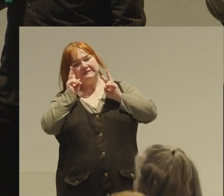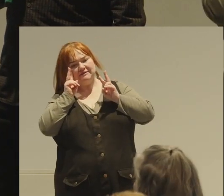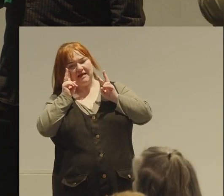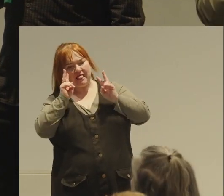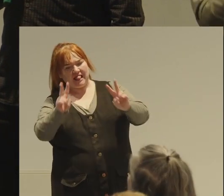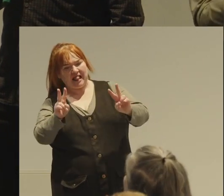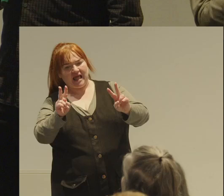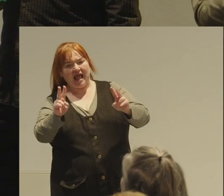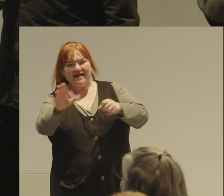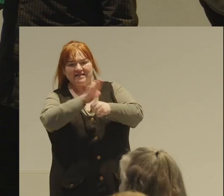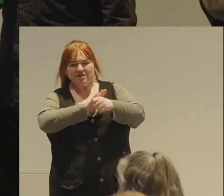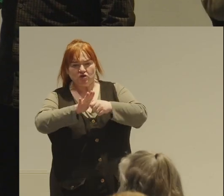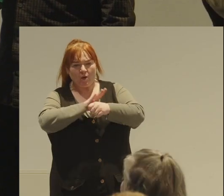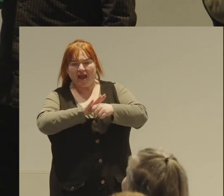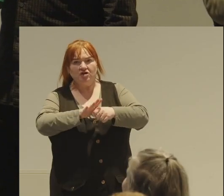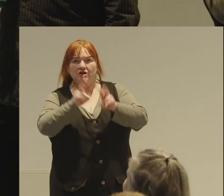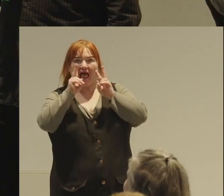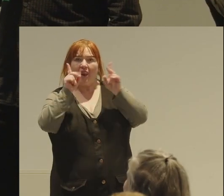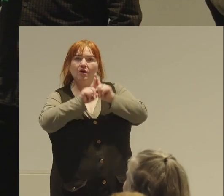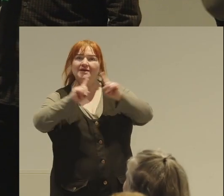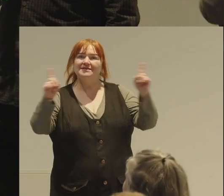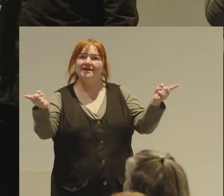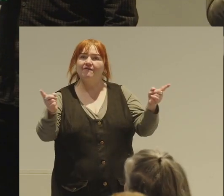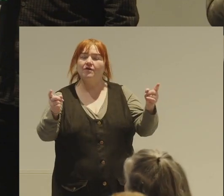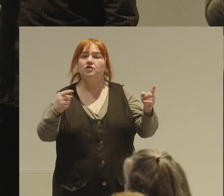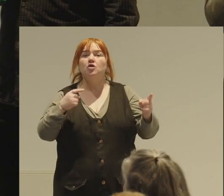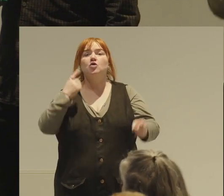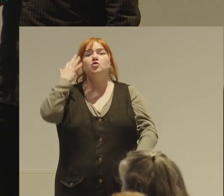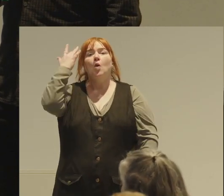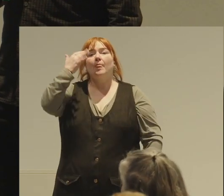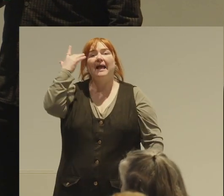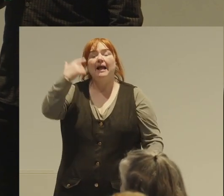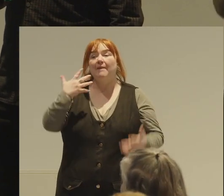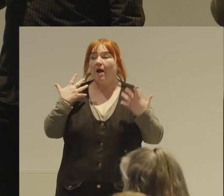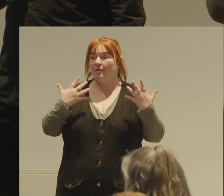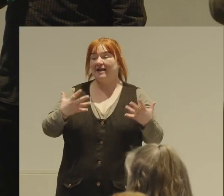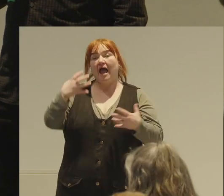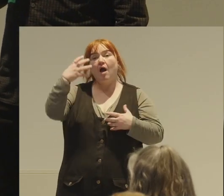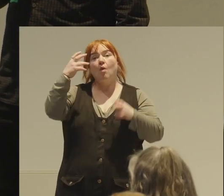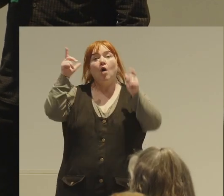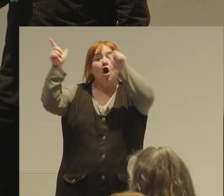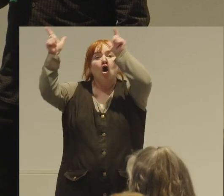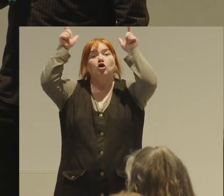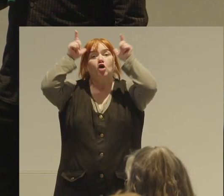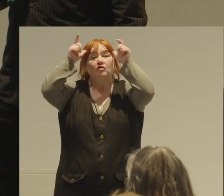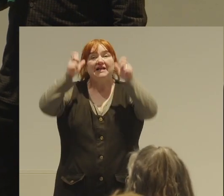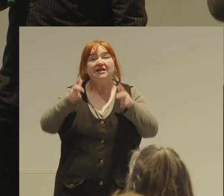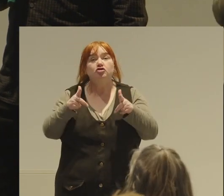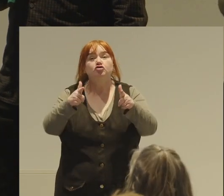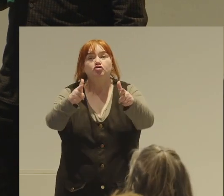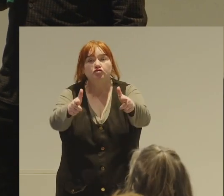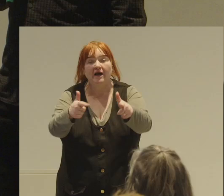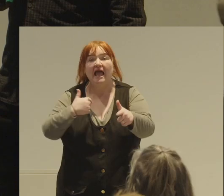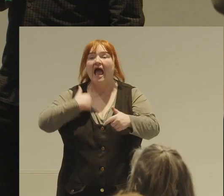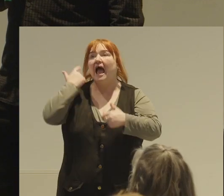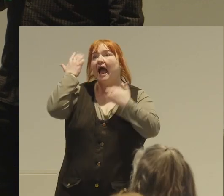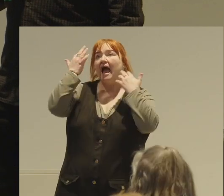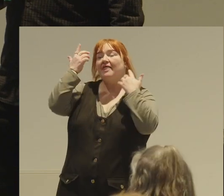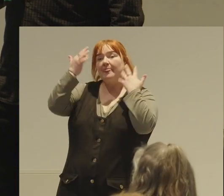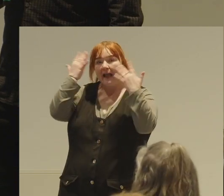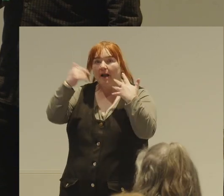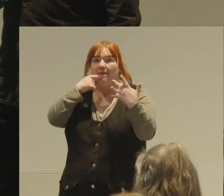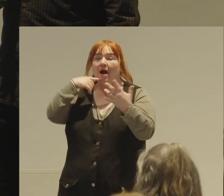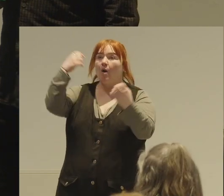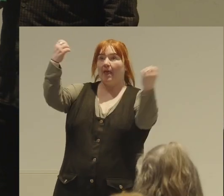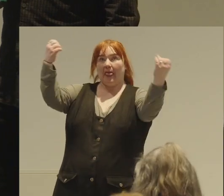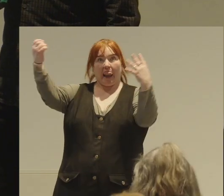like Coronation Street, like for one scene, I look at how the lighting is, what the characters are and how they're talking